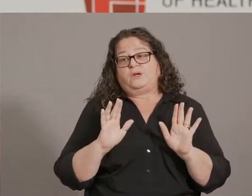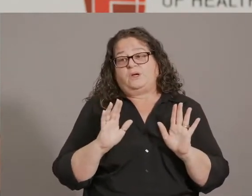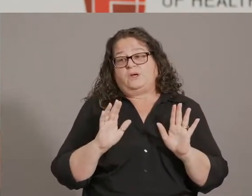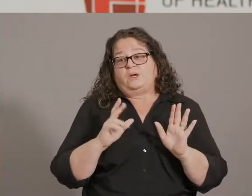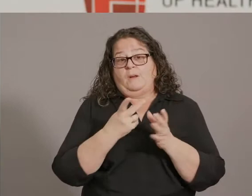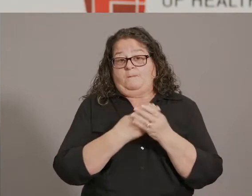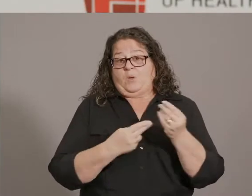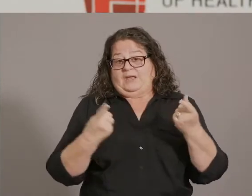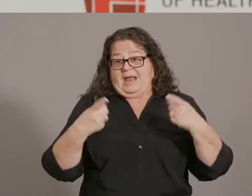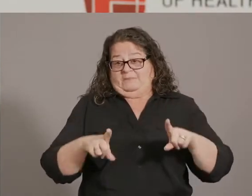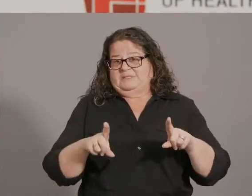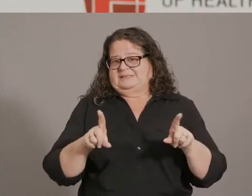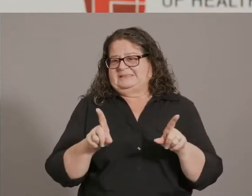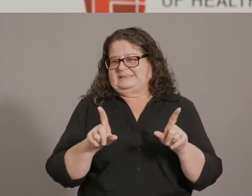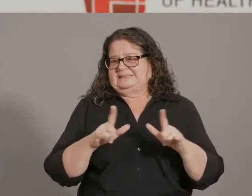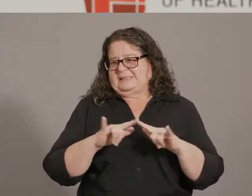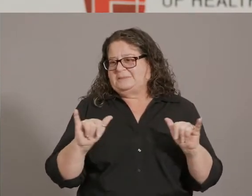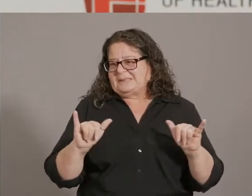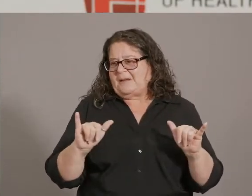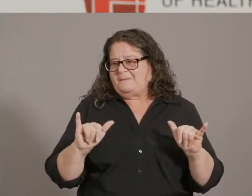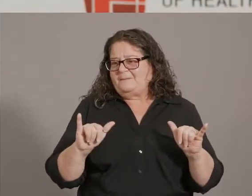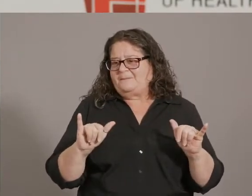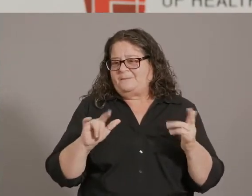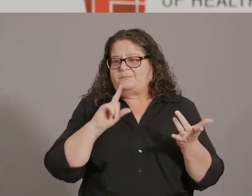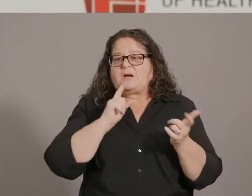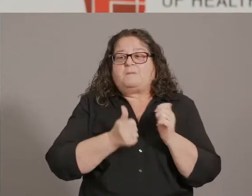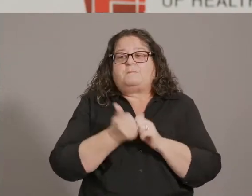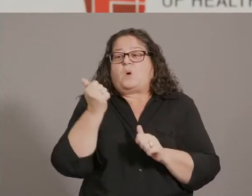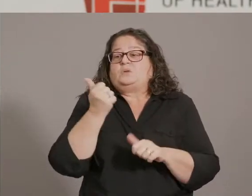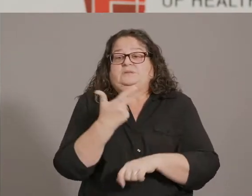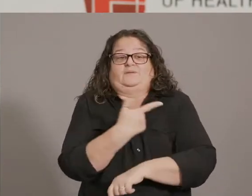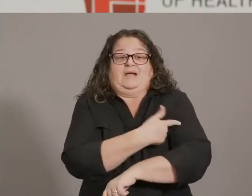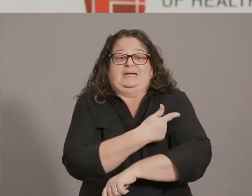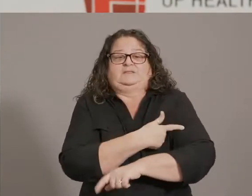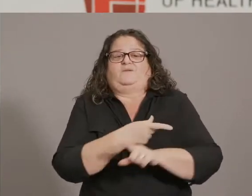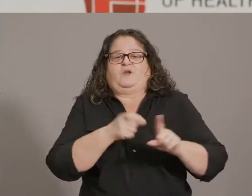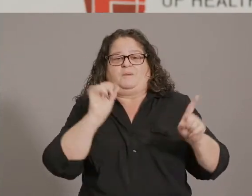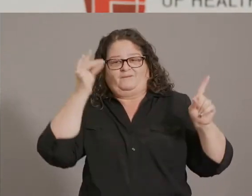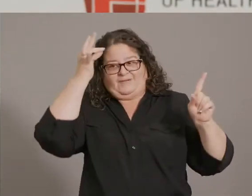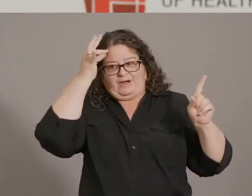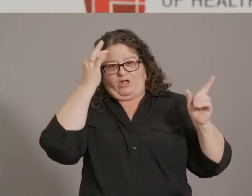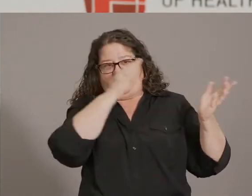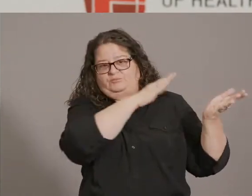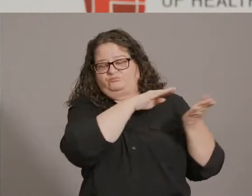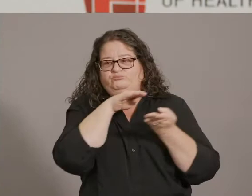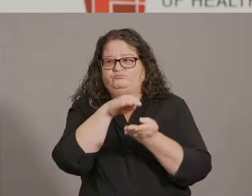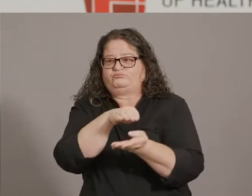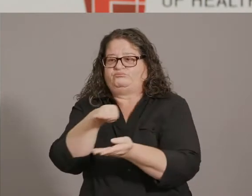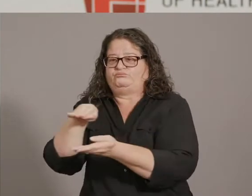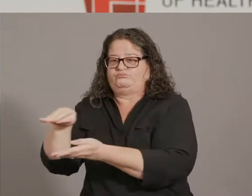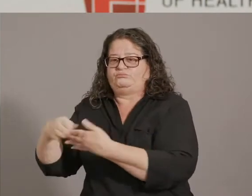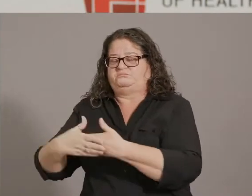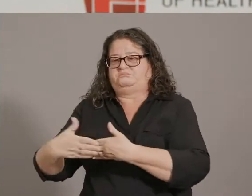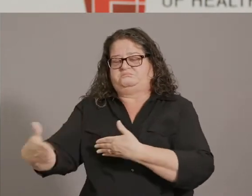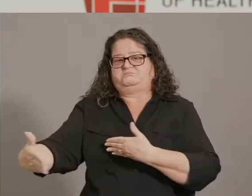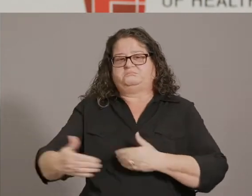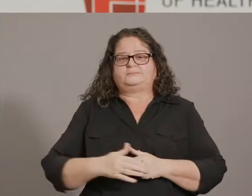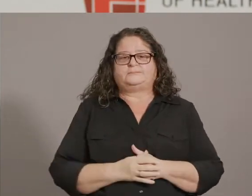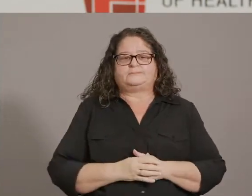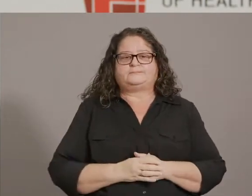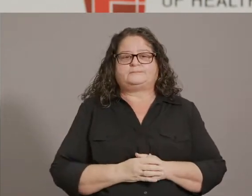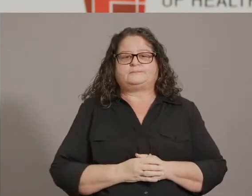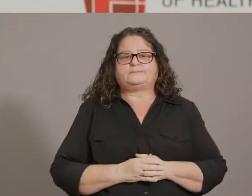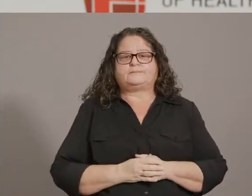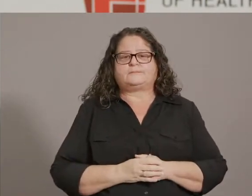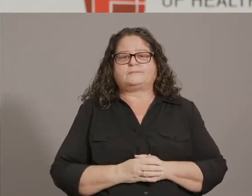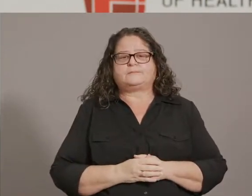the primary supply moving forward is going to be that federal allocation. How many pharmacies are on board